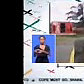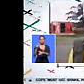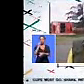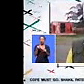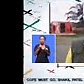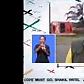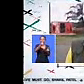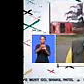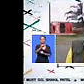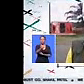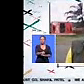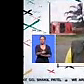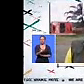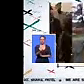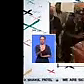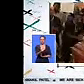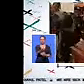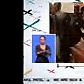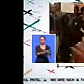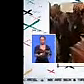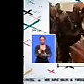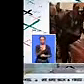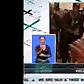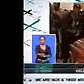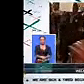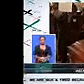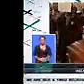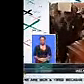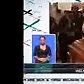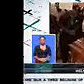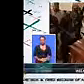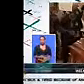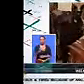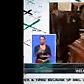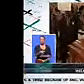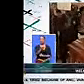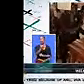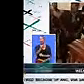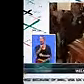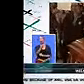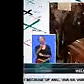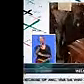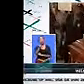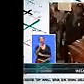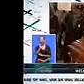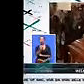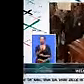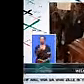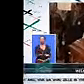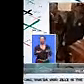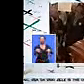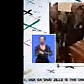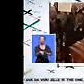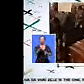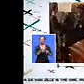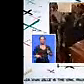as we approach the local government elections. In Welkom, the ANC's campaign head attended the funeral of